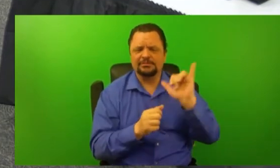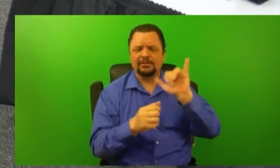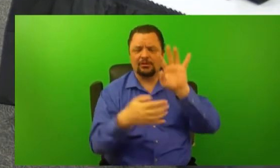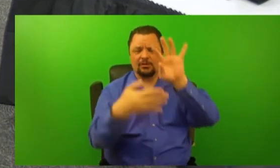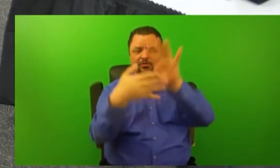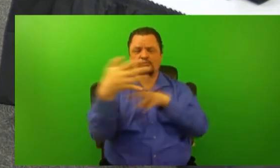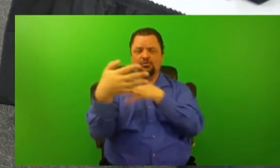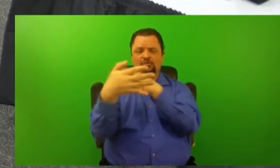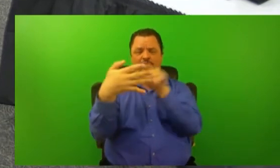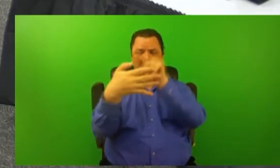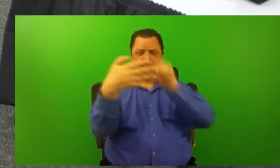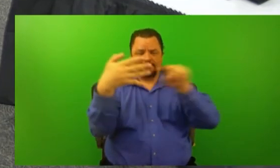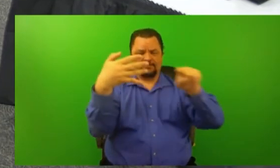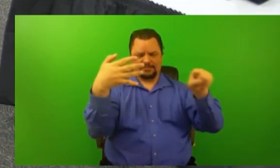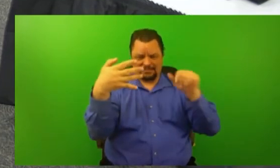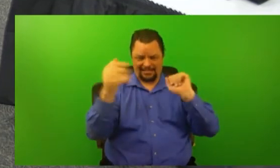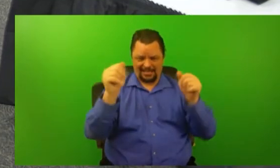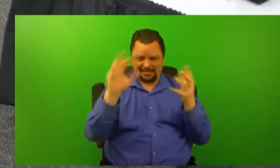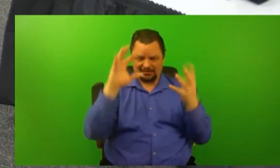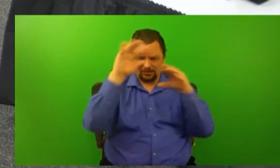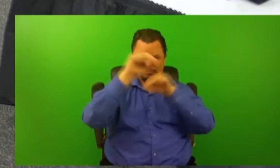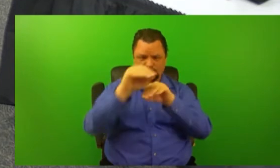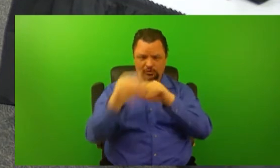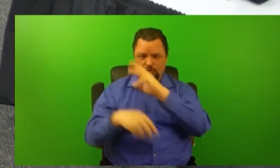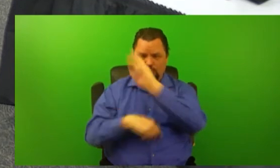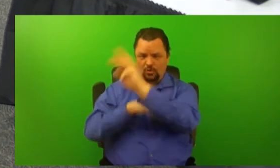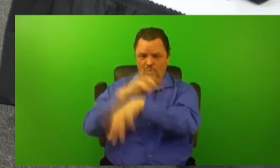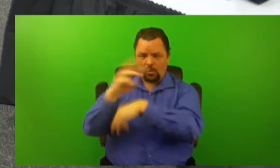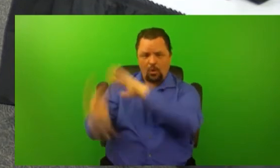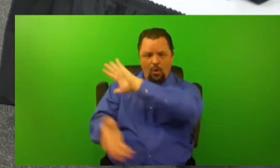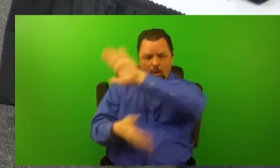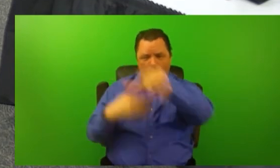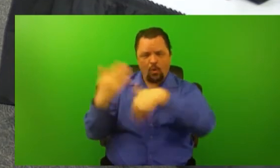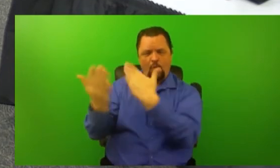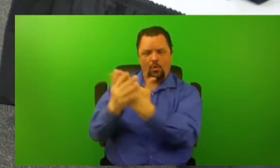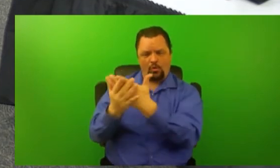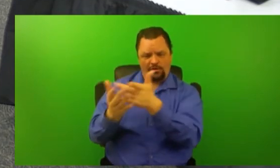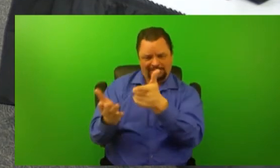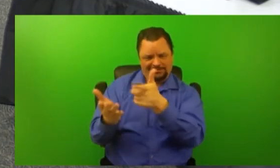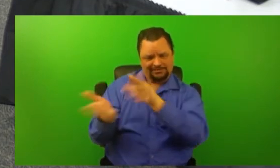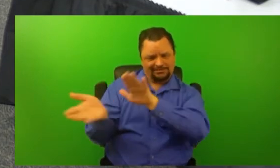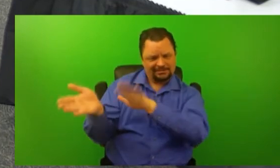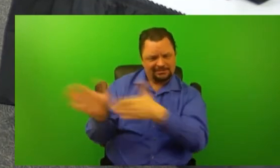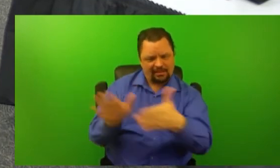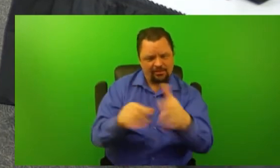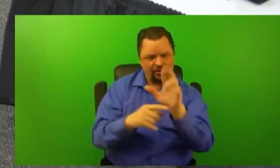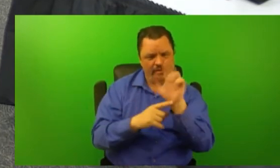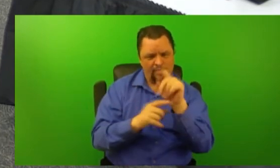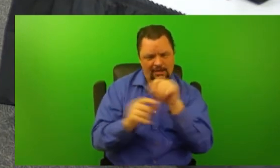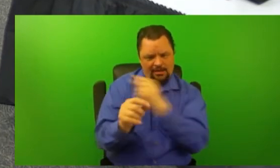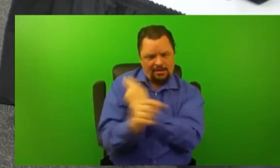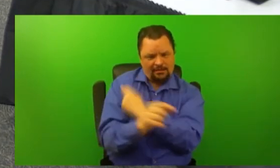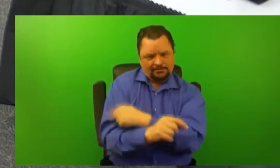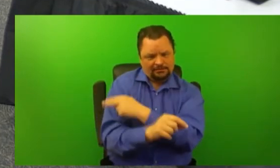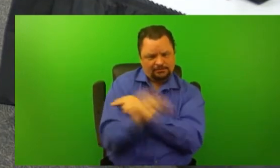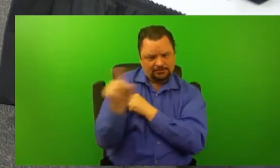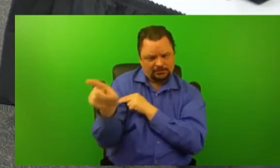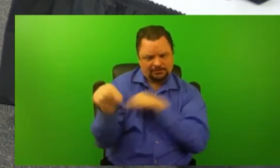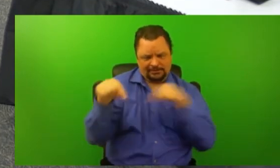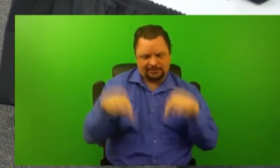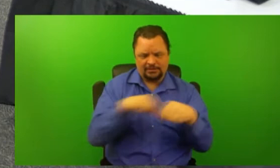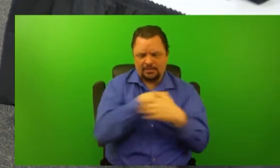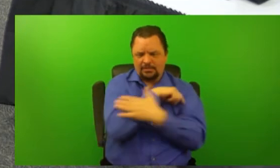the overall death rate in the hospital or in the county, not just particularly